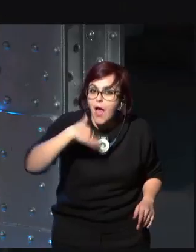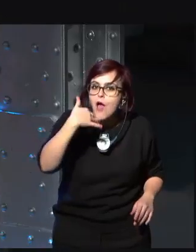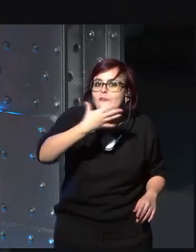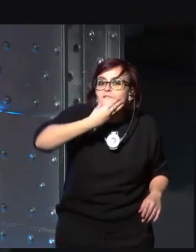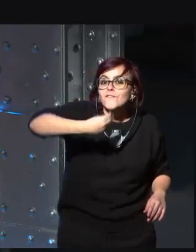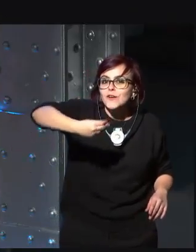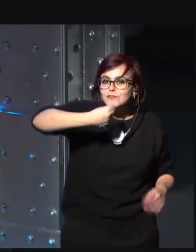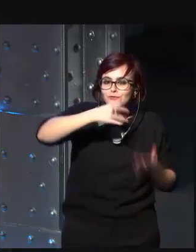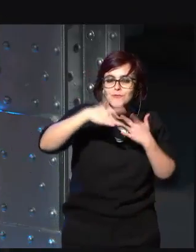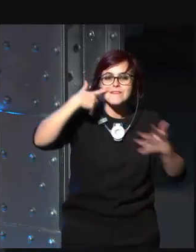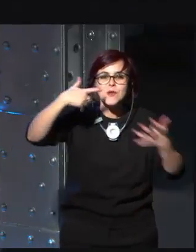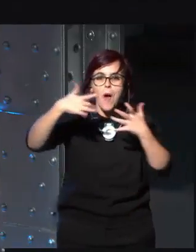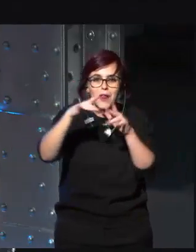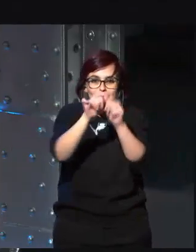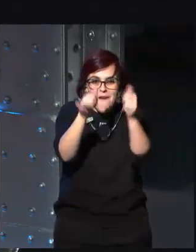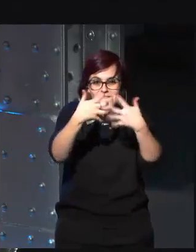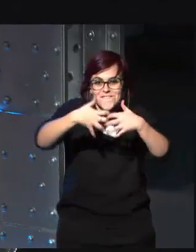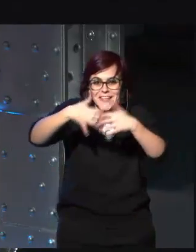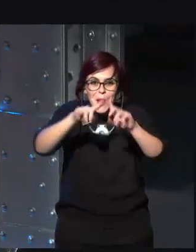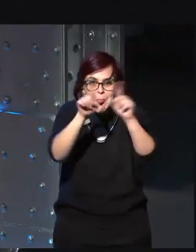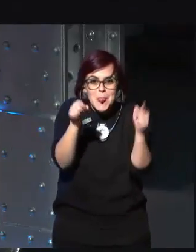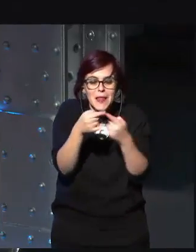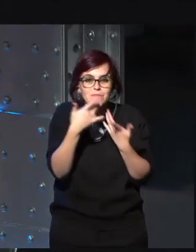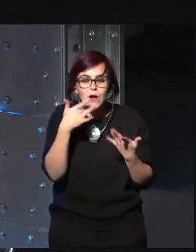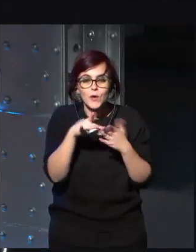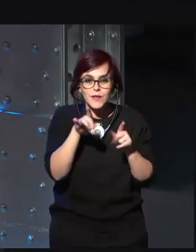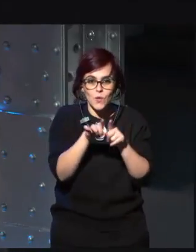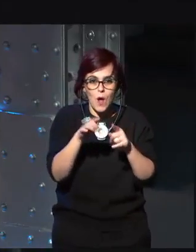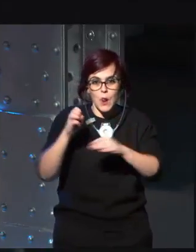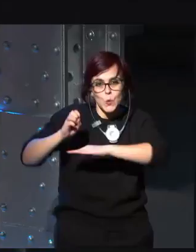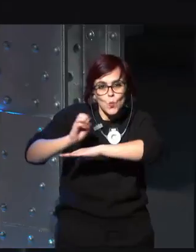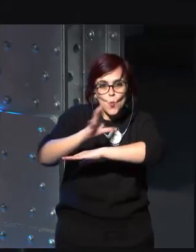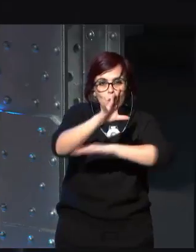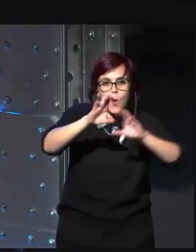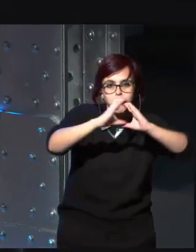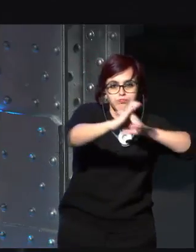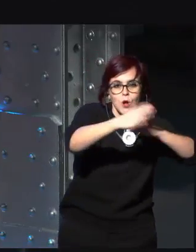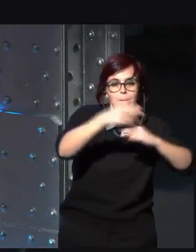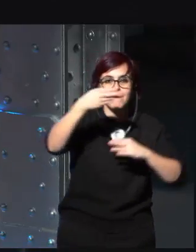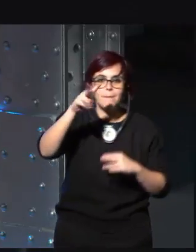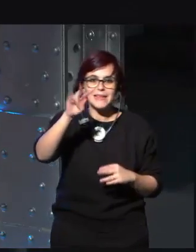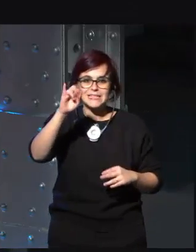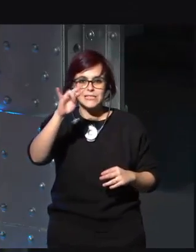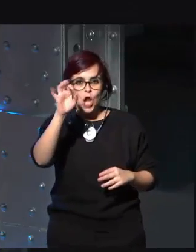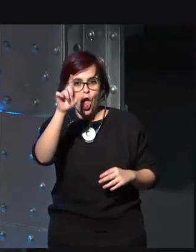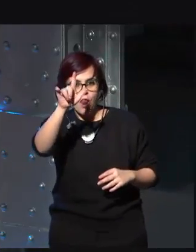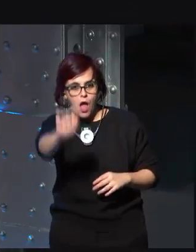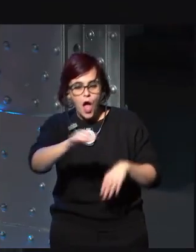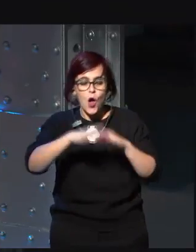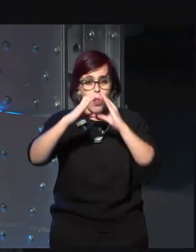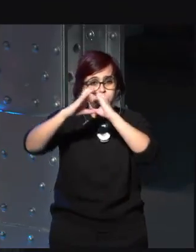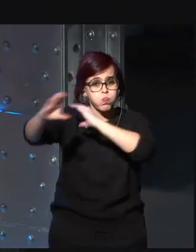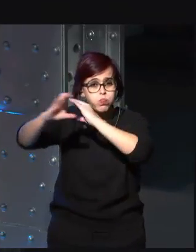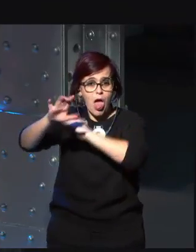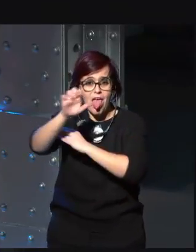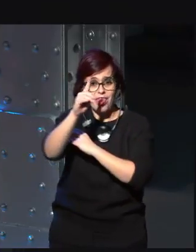look at an old Victrola or even an old Edison cylinder, and they're just a cylinder player, and there's such beautiful examples of industrial design